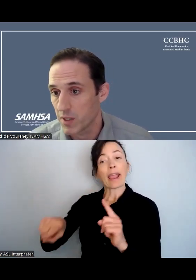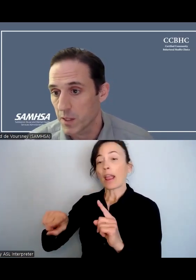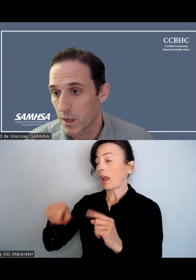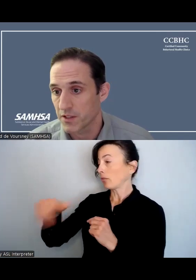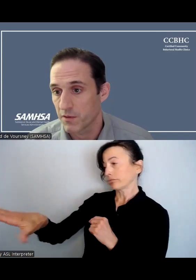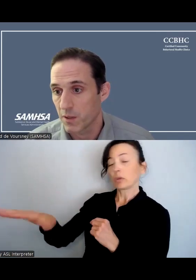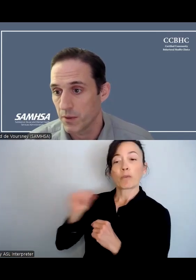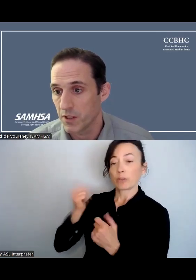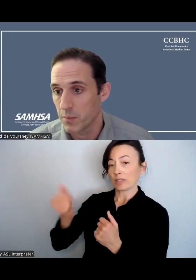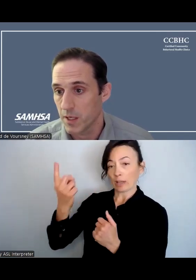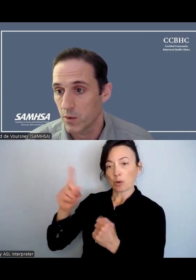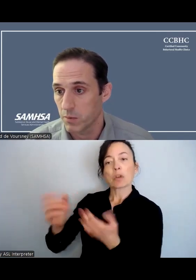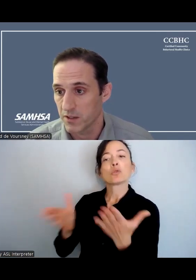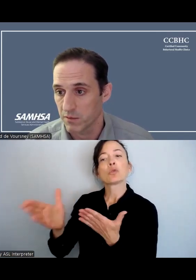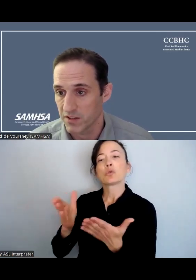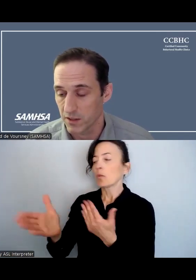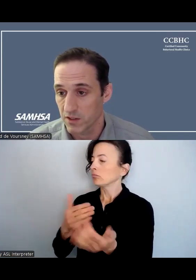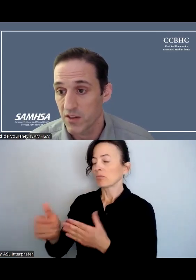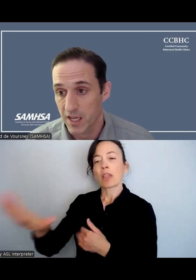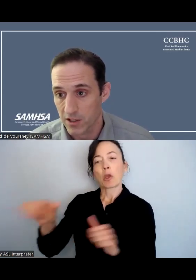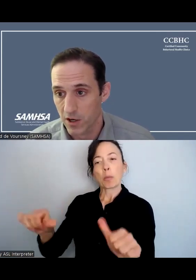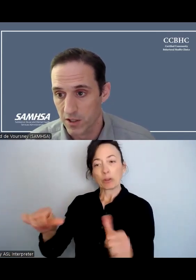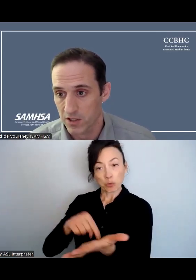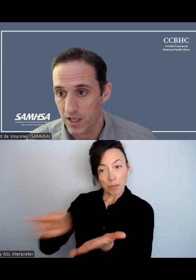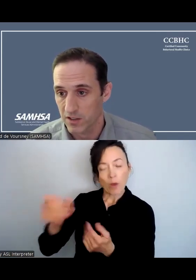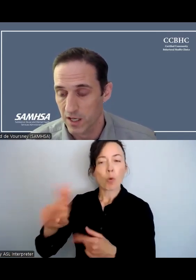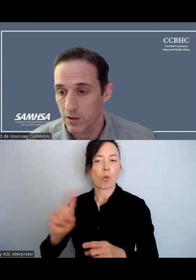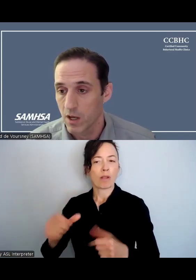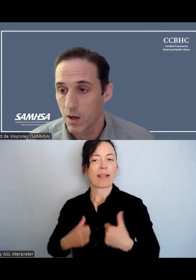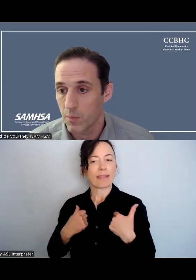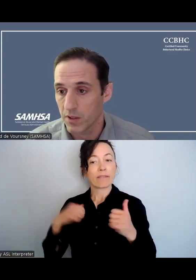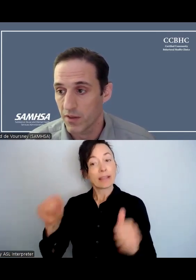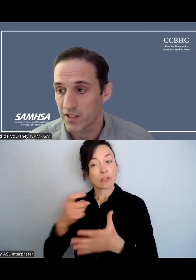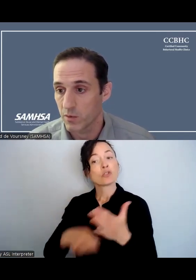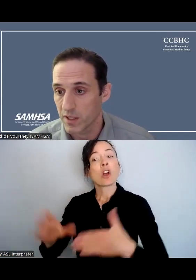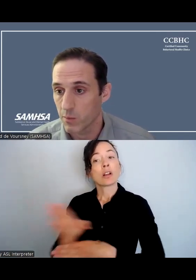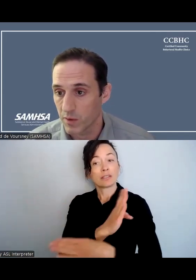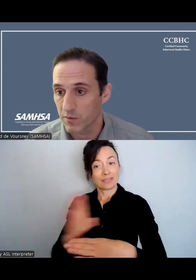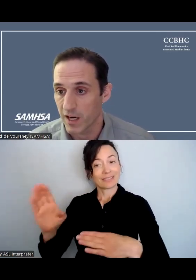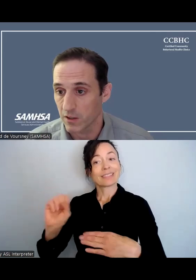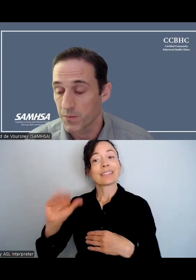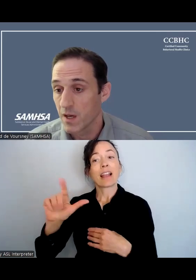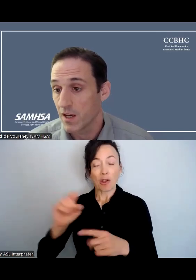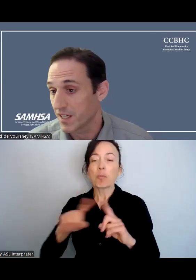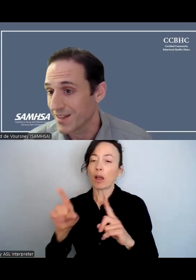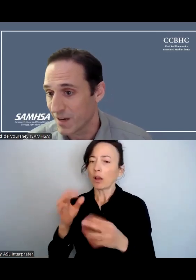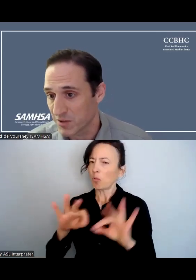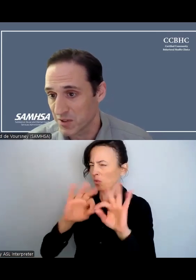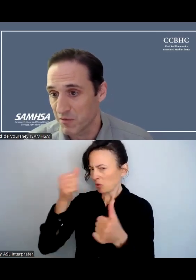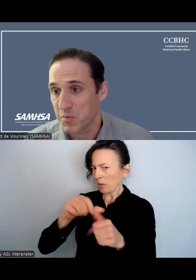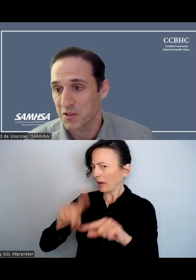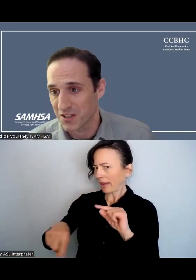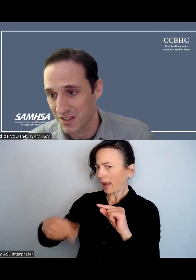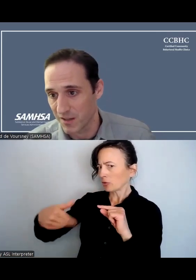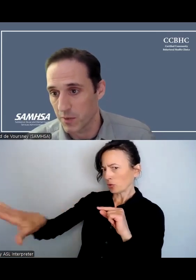serve everybody regardless of their ability to pay or place of residence. They can charge on a sliding scale, but that's a really important factor. And again, they have to